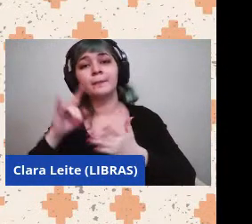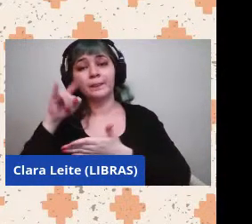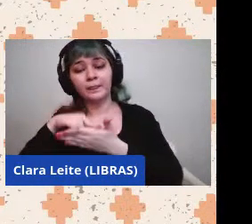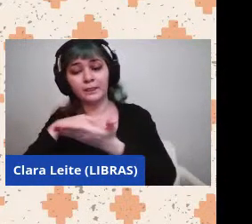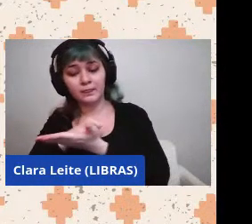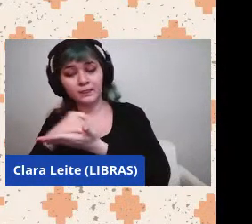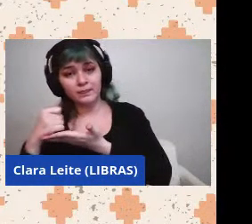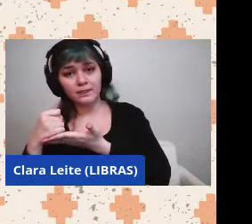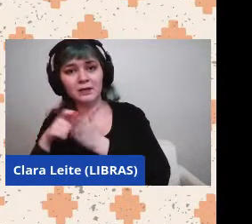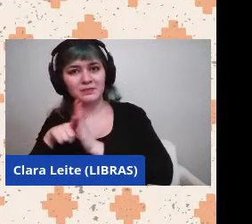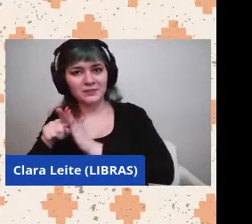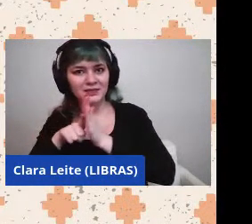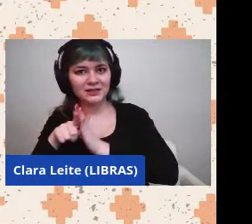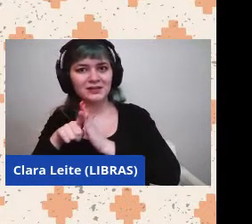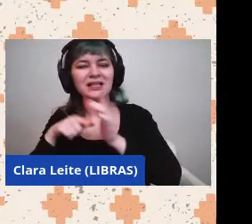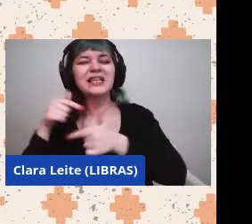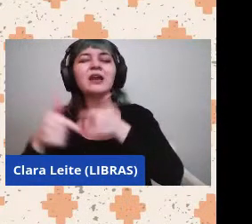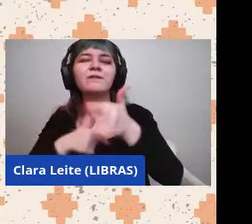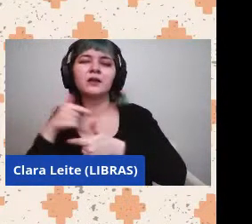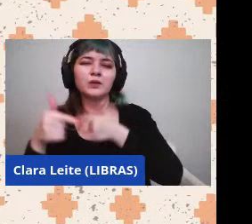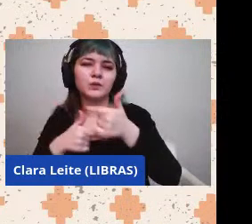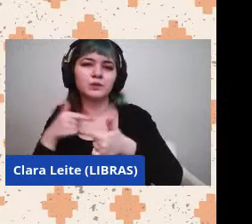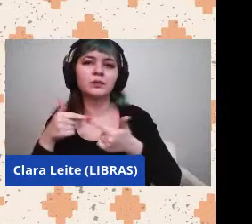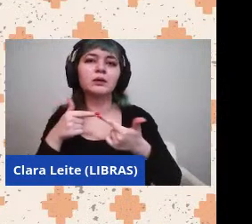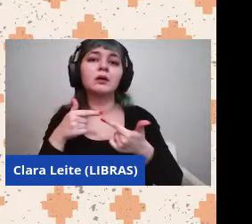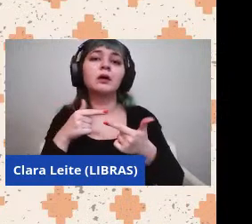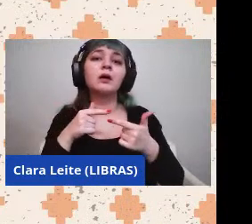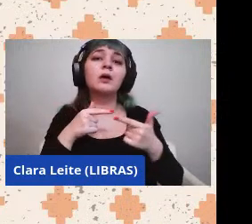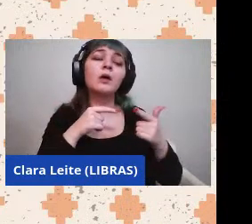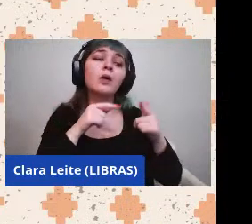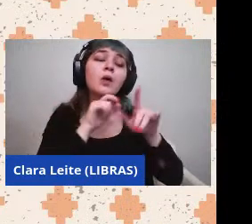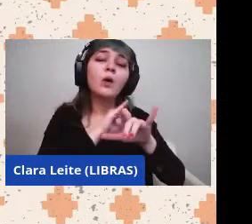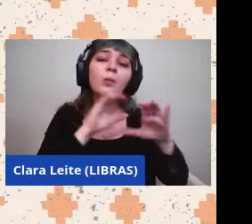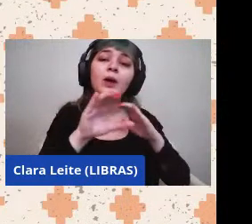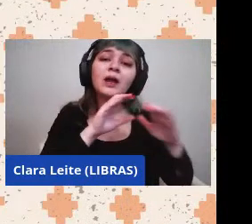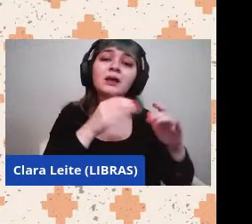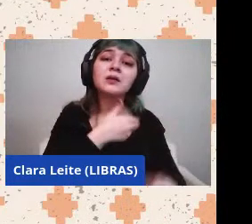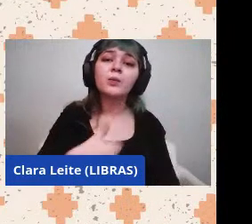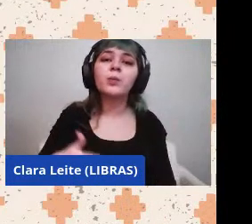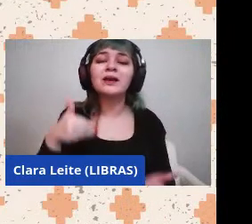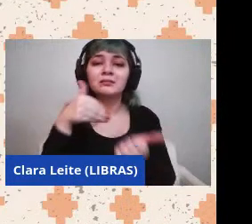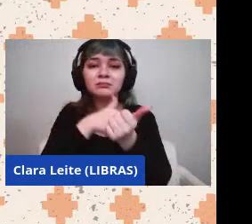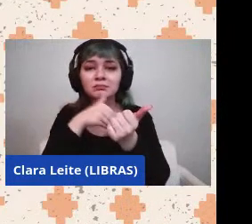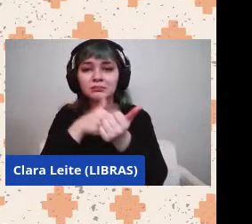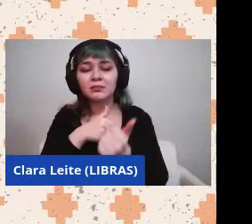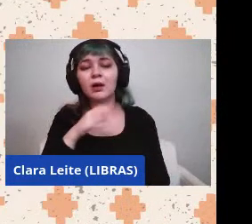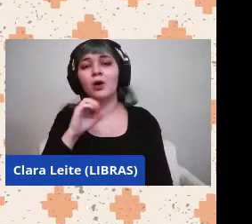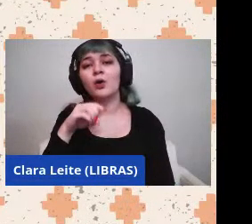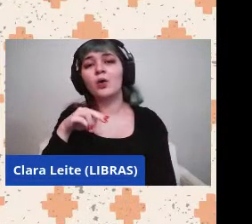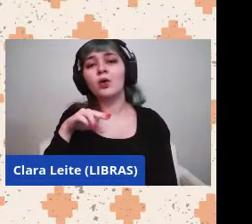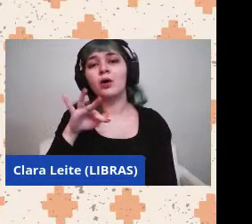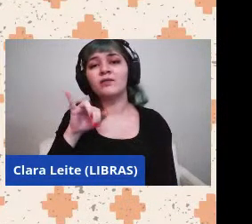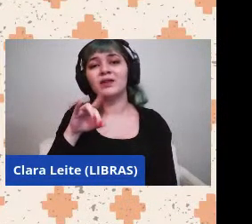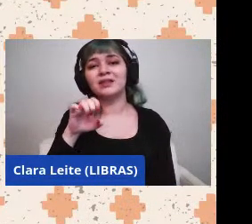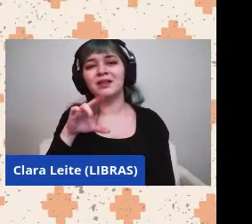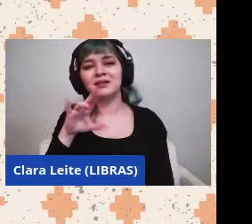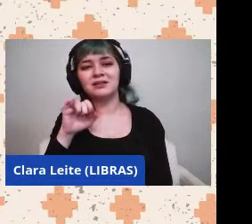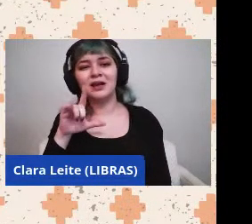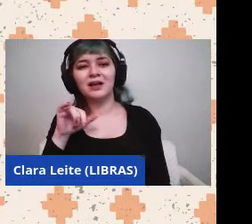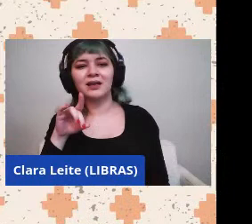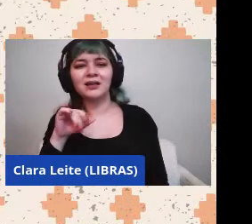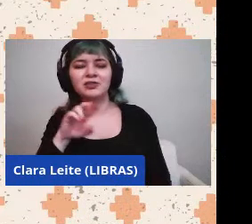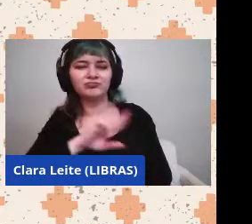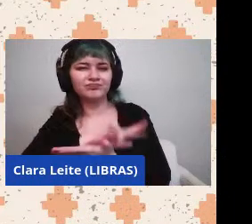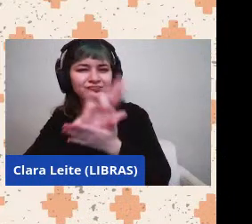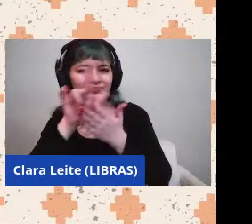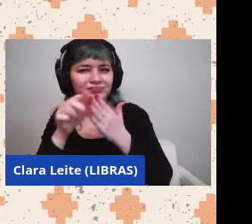consultative services, public communication, confidentiality, and the like. These are all essential elements, both